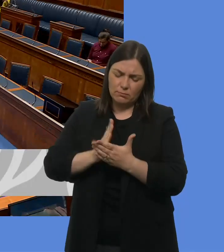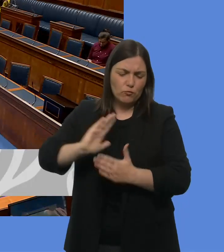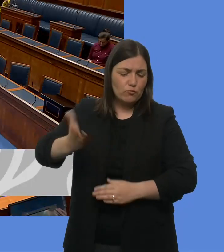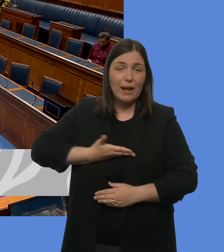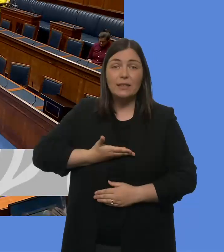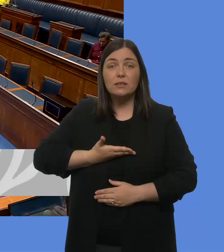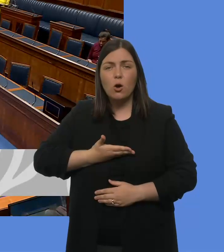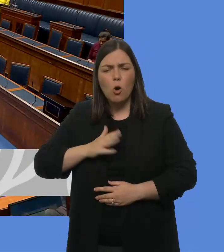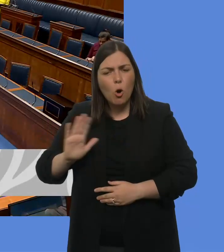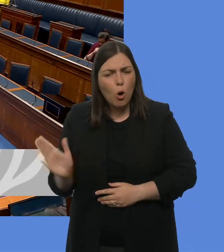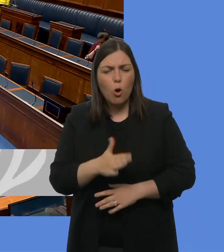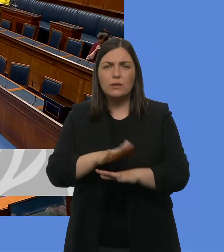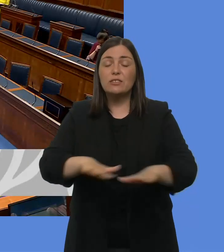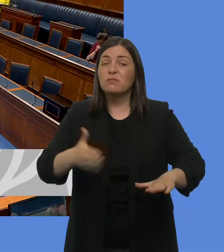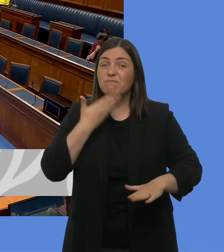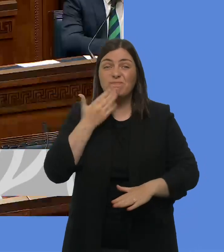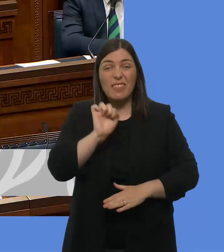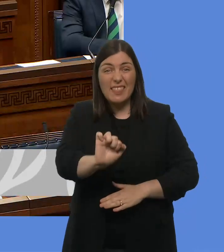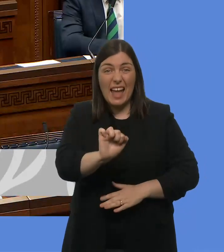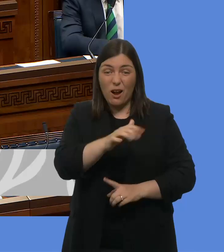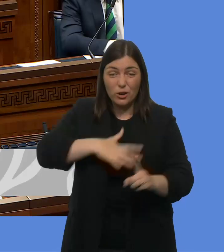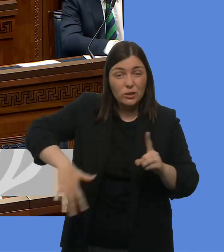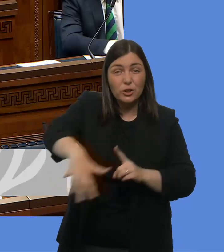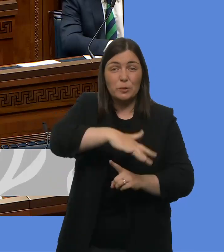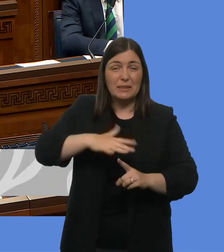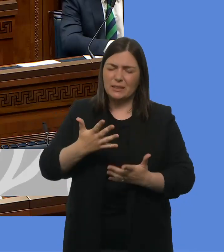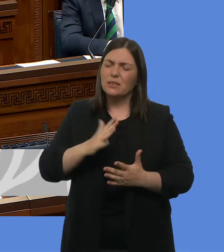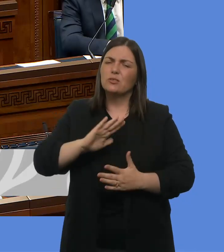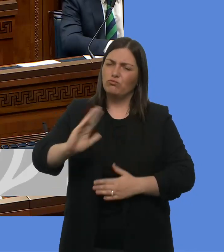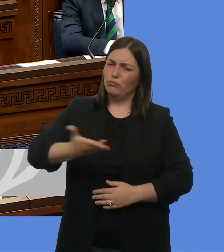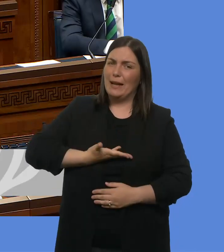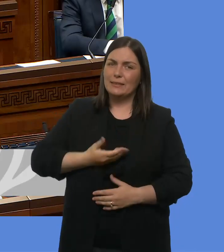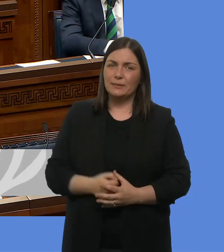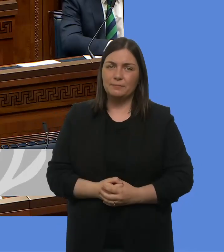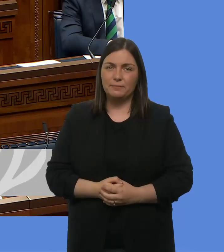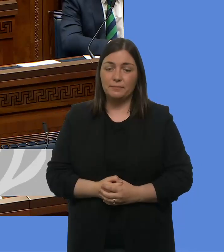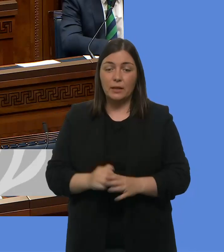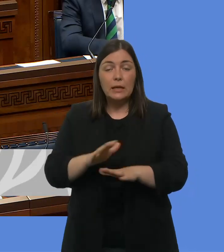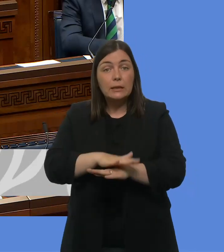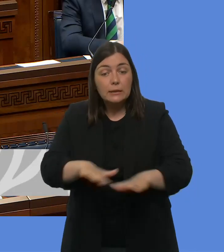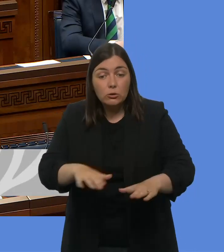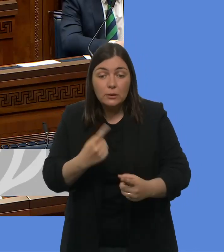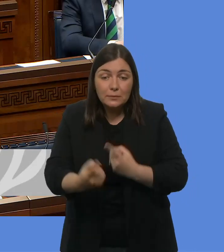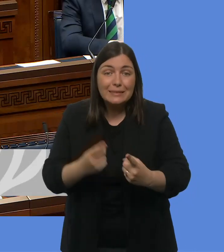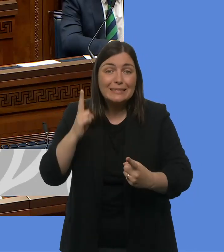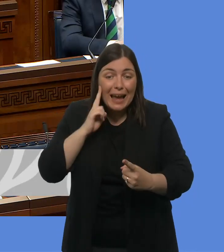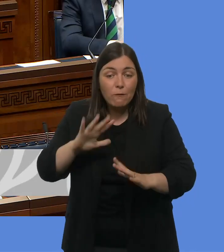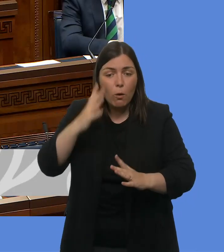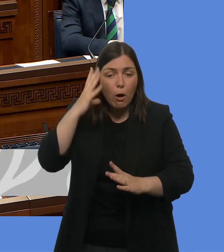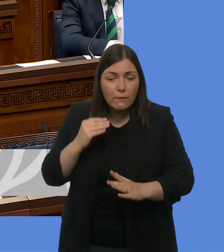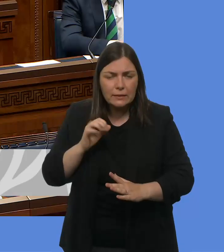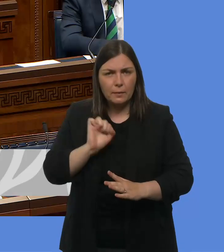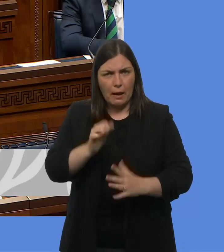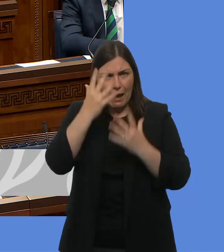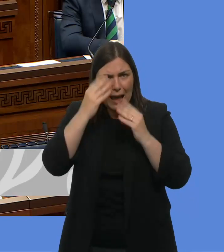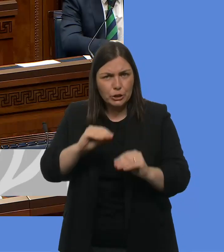circumstances. For children who are deaf or hard of hearing, their educational journey can be filled with unnecessary challenges if